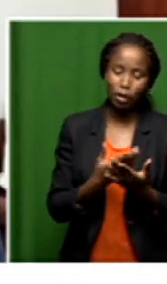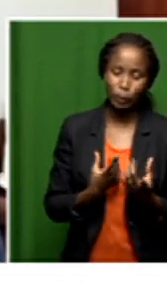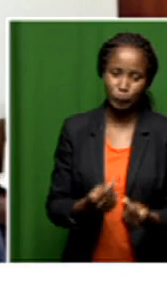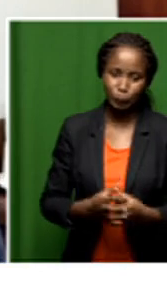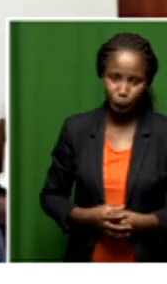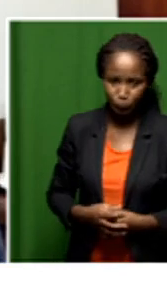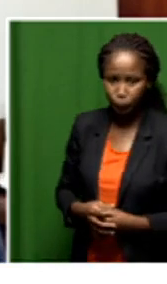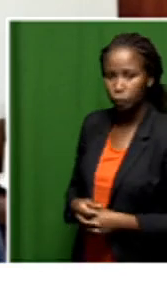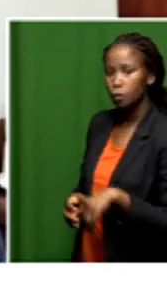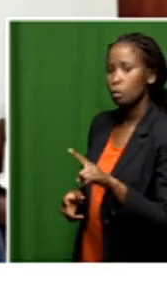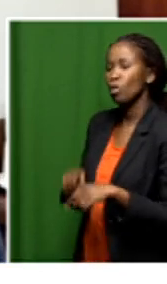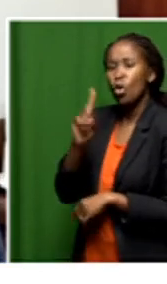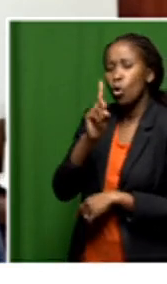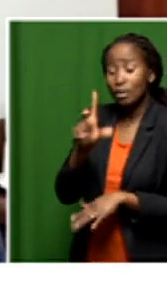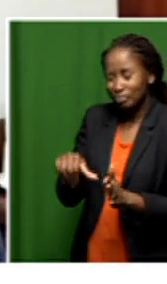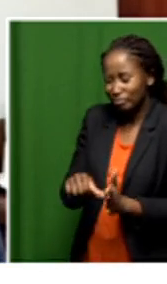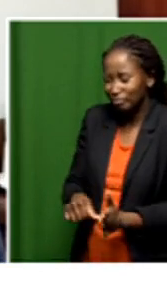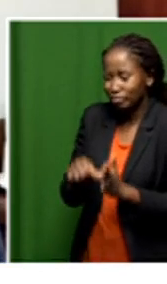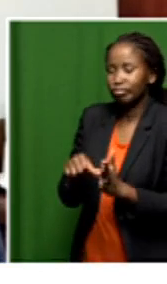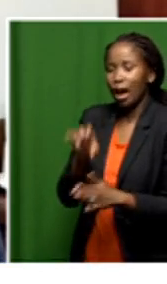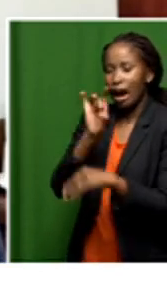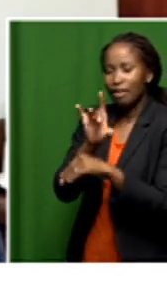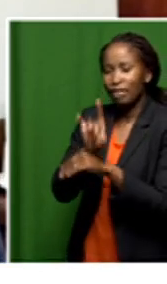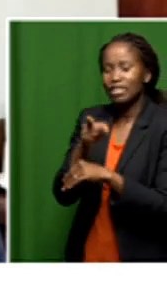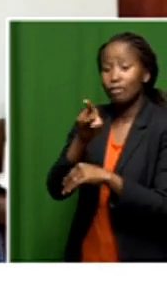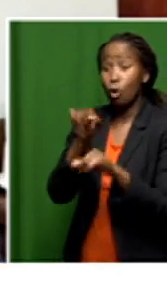one important advice you normally give to global investors?